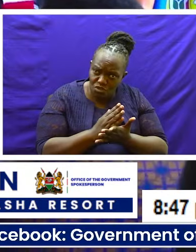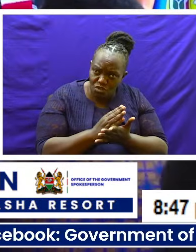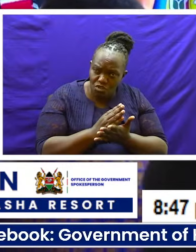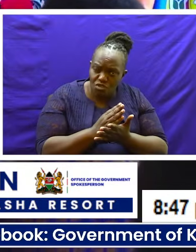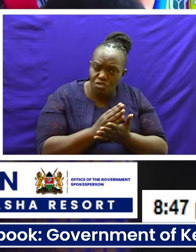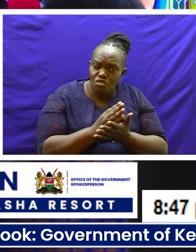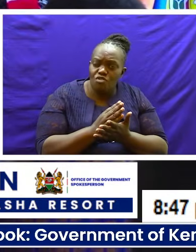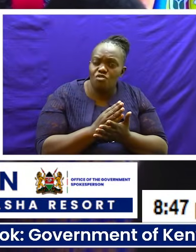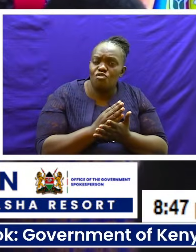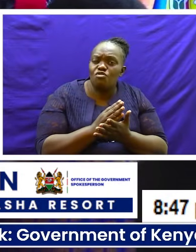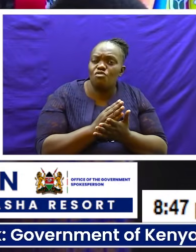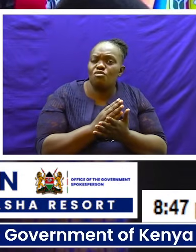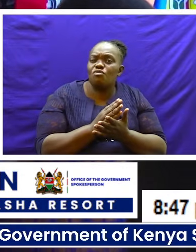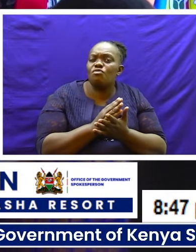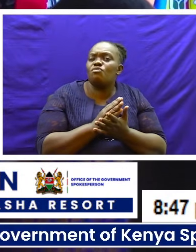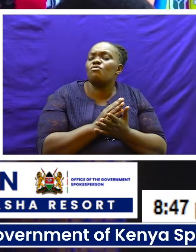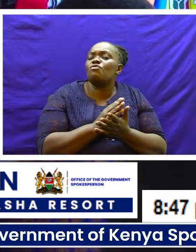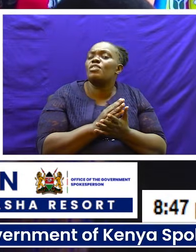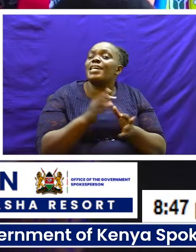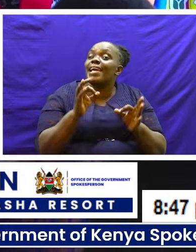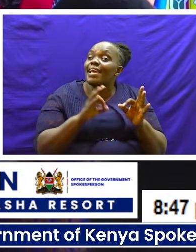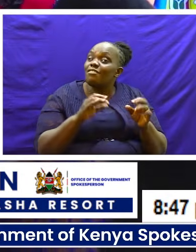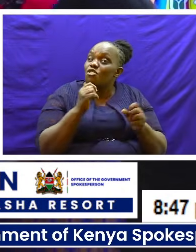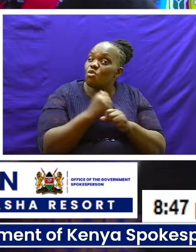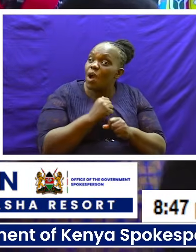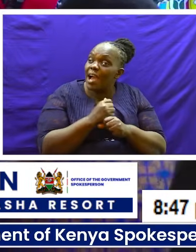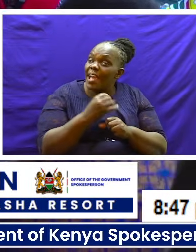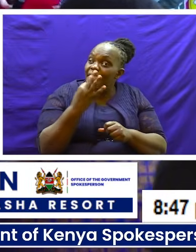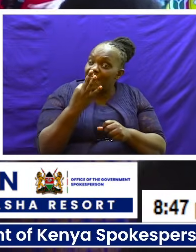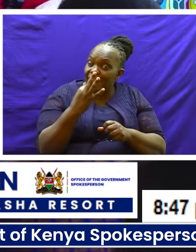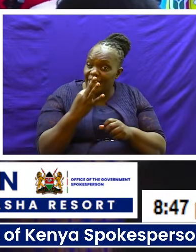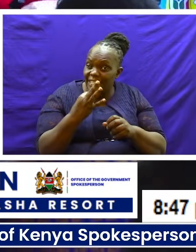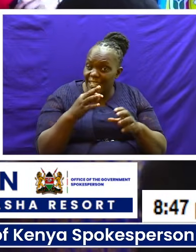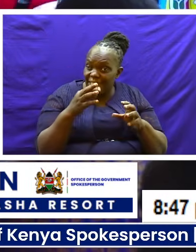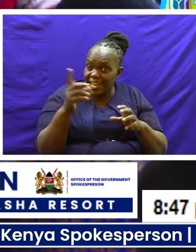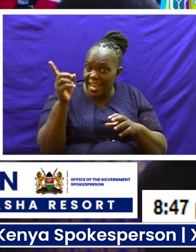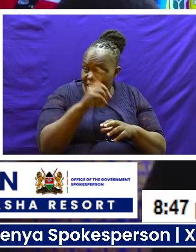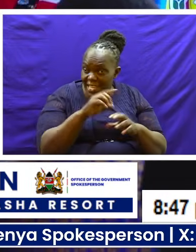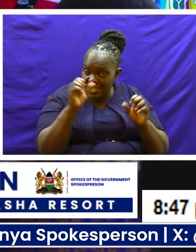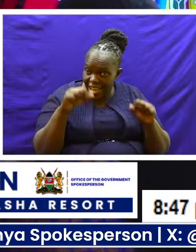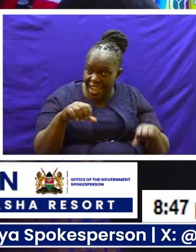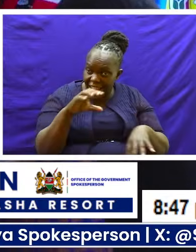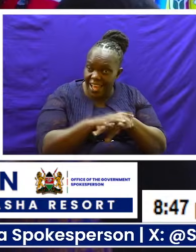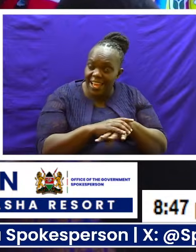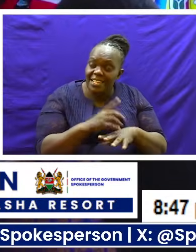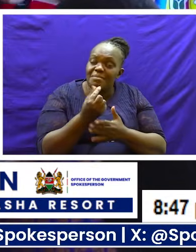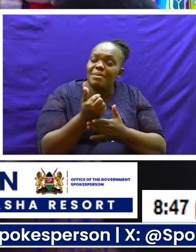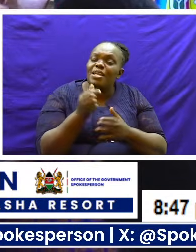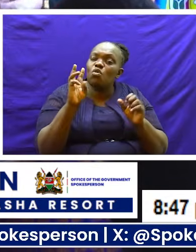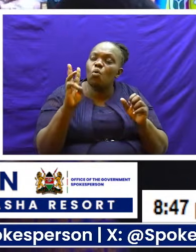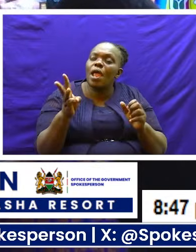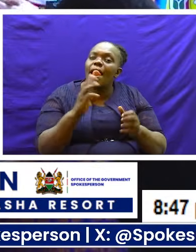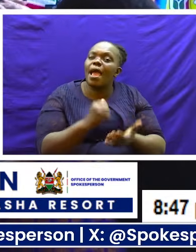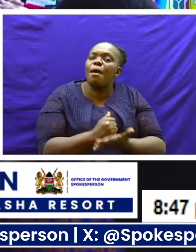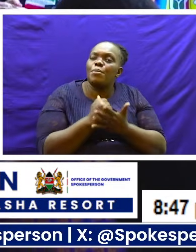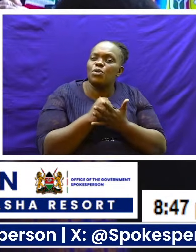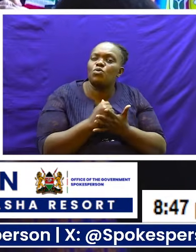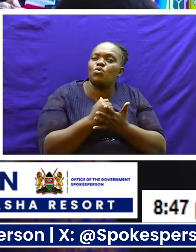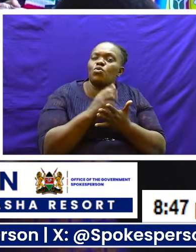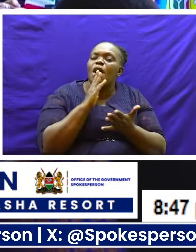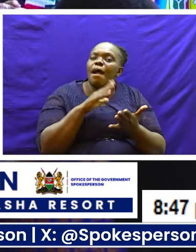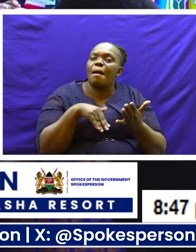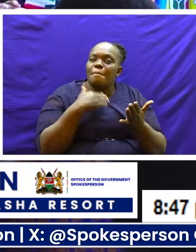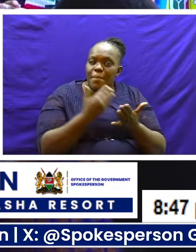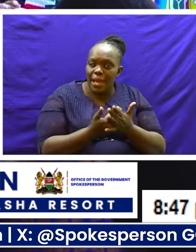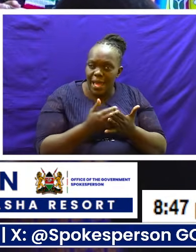kibarua, so kibarua ya siku tatu can get you money that will help you apply